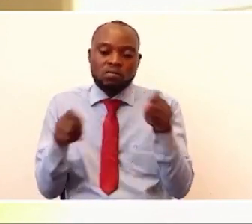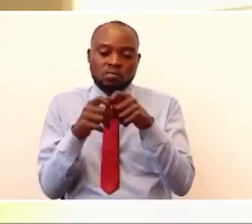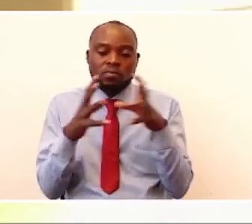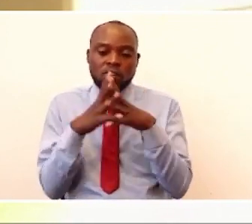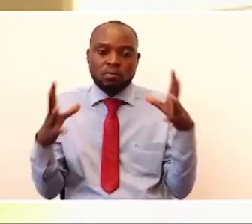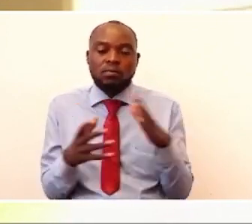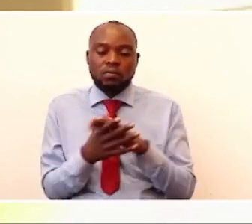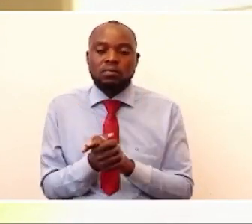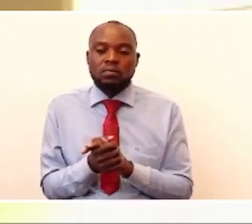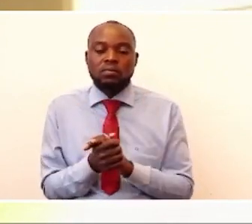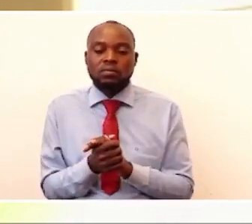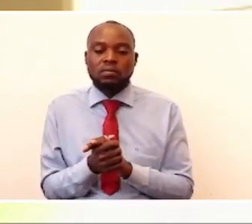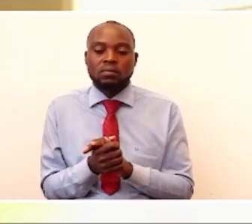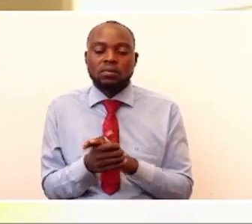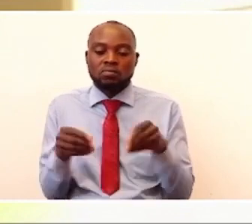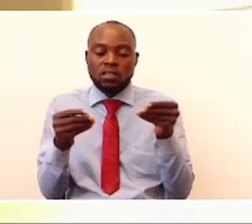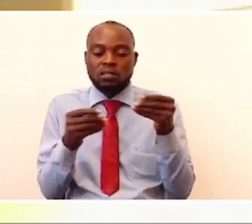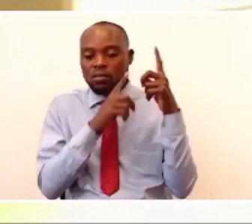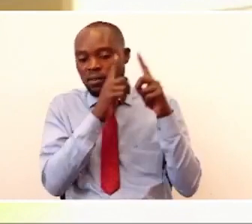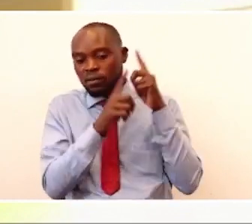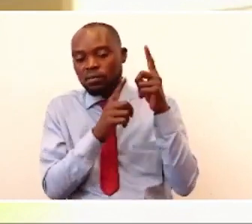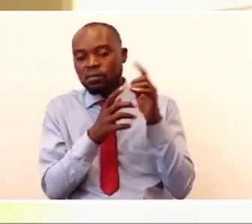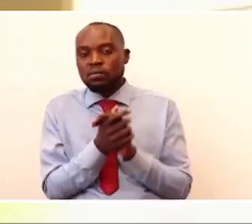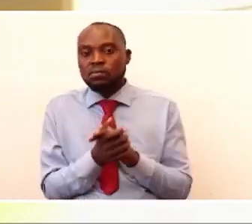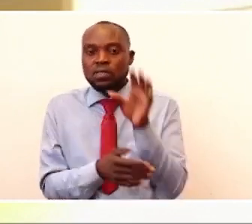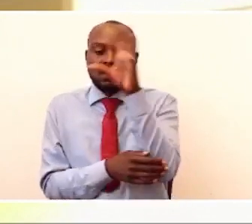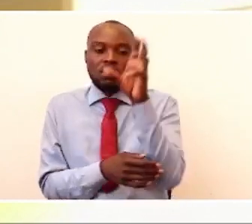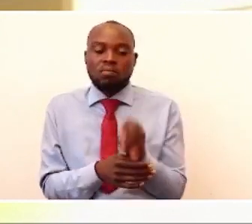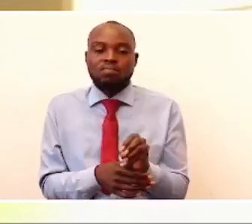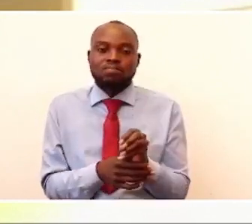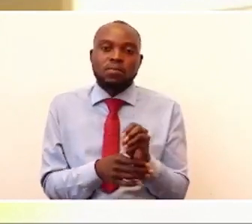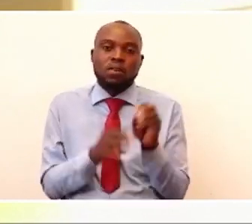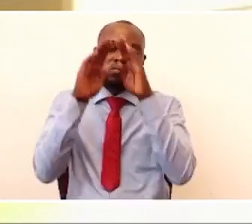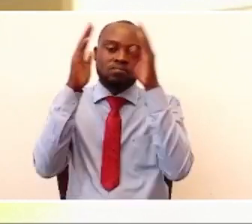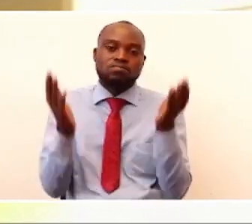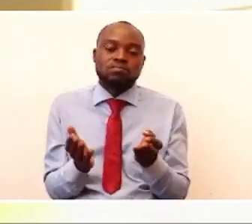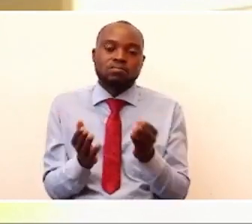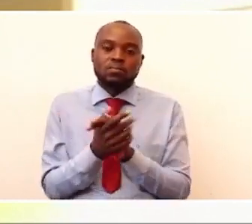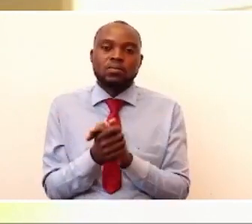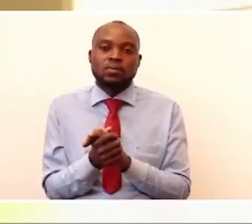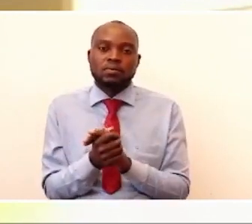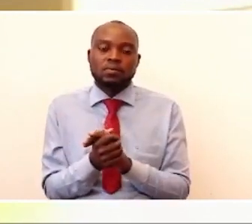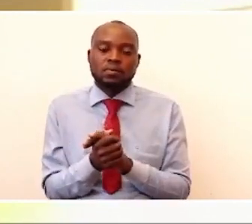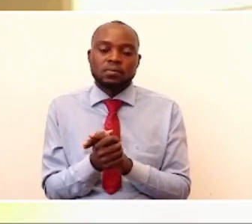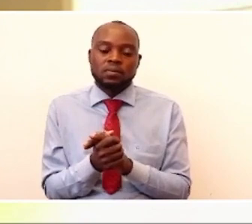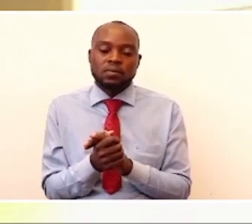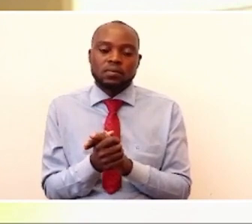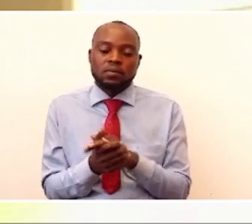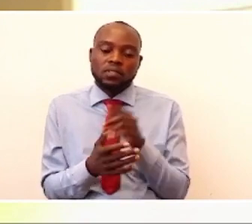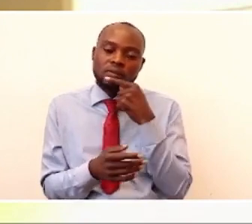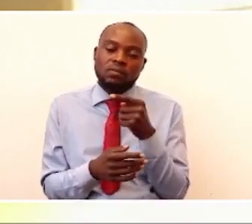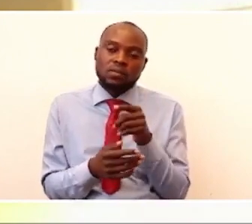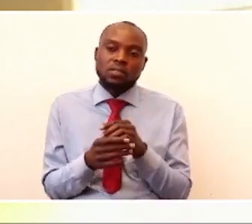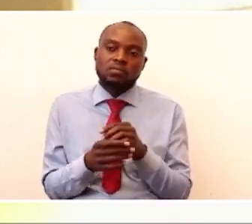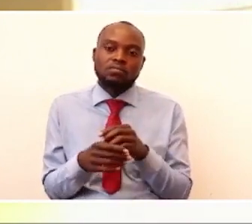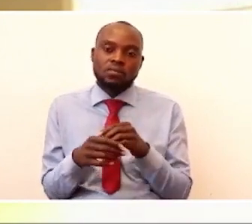continues. To give you an idea, in the African continent, standard bank accounts per say, 1,000